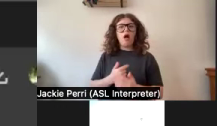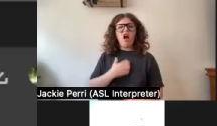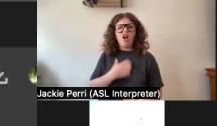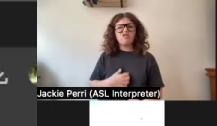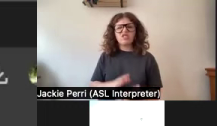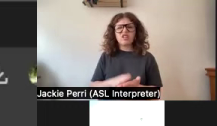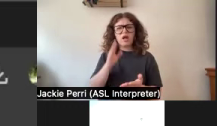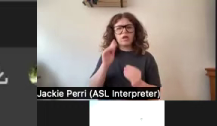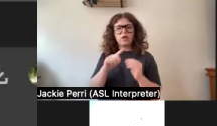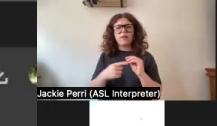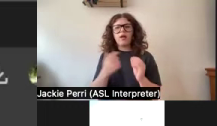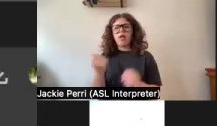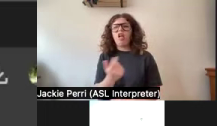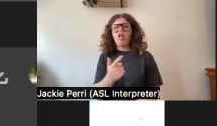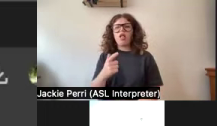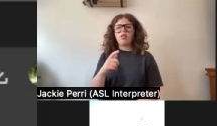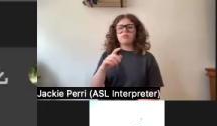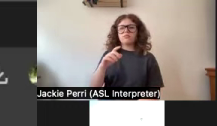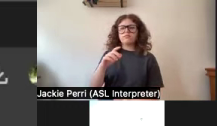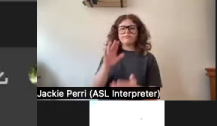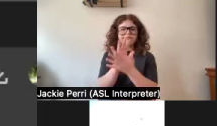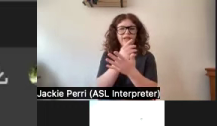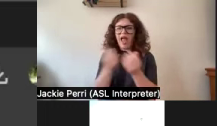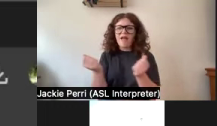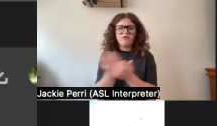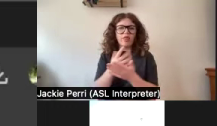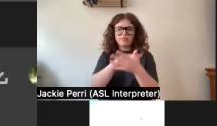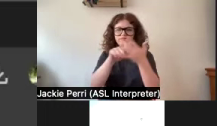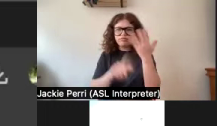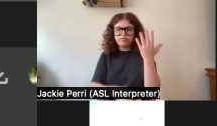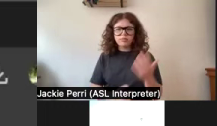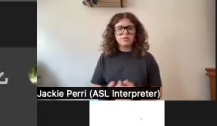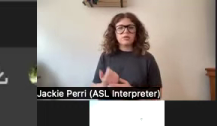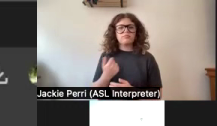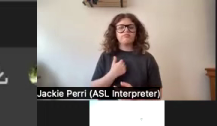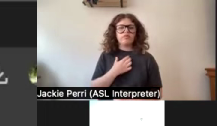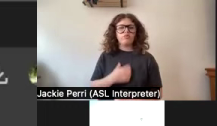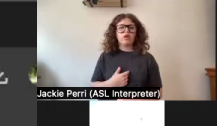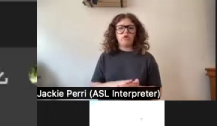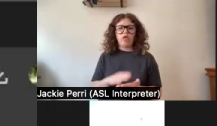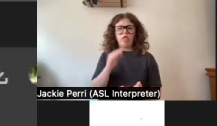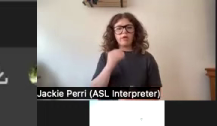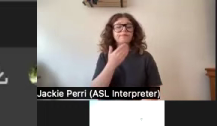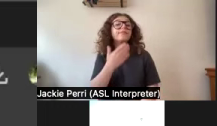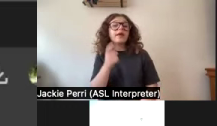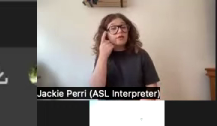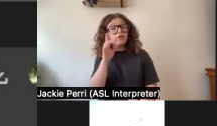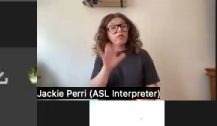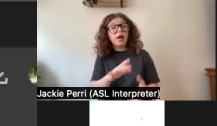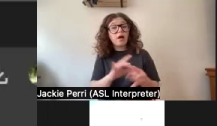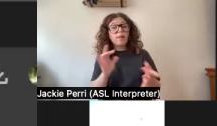the fundamentos. fundamentals. Oh, muchas gracias por eso. Thank you for that. Am,